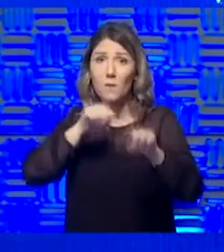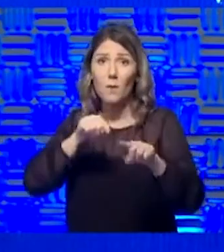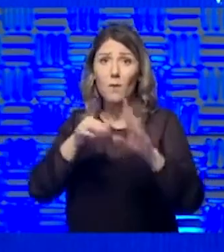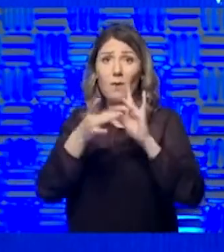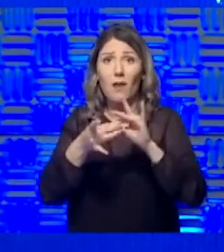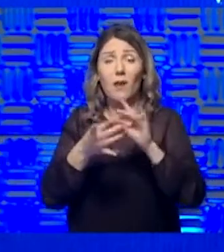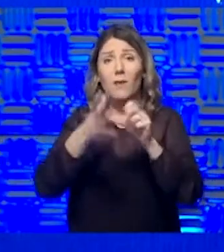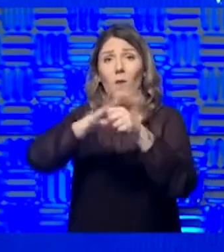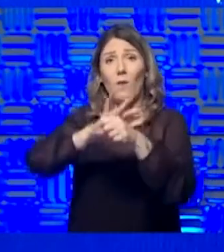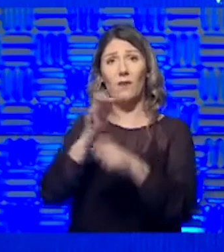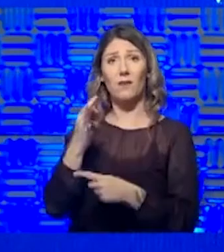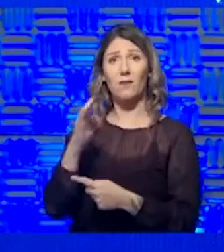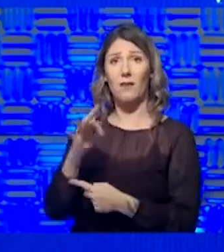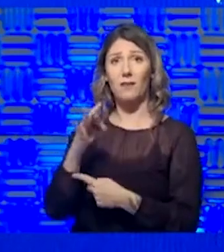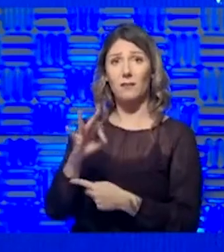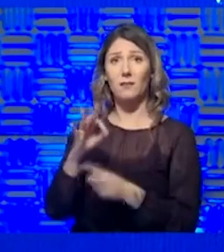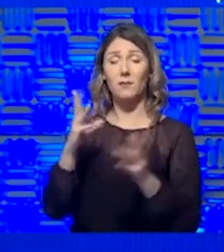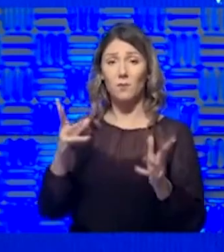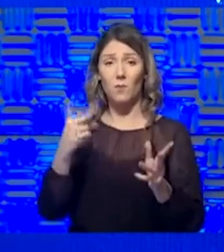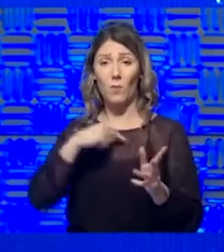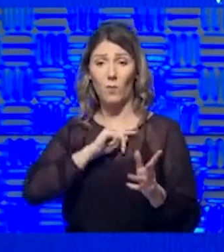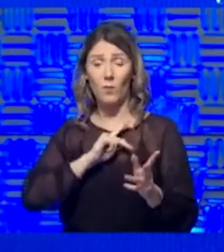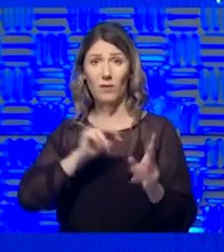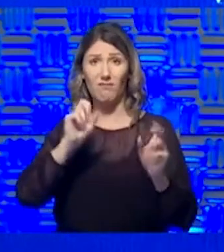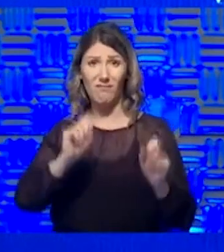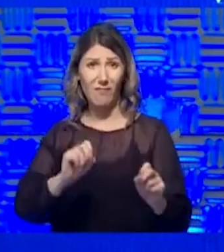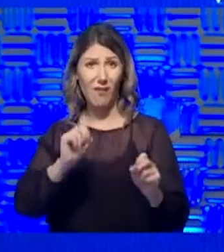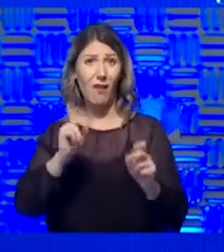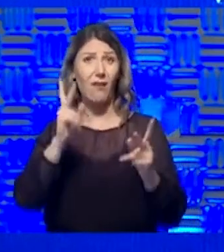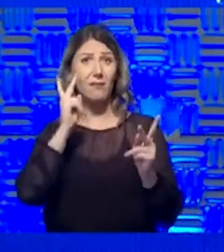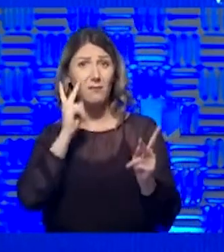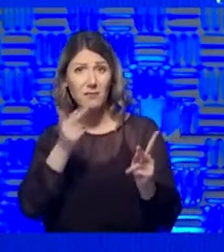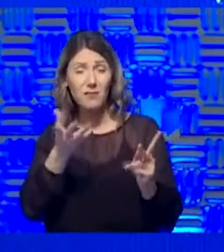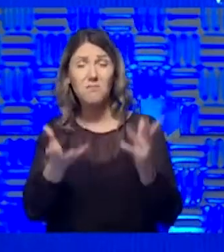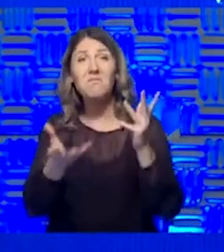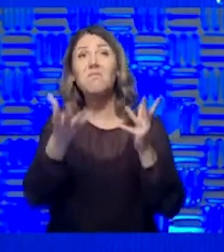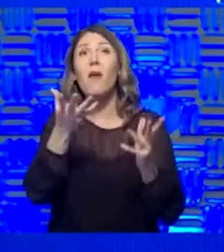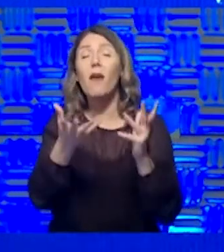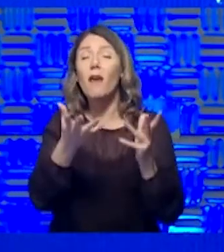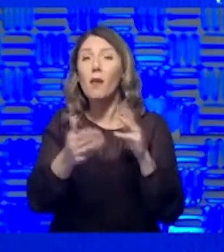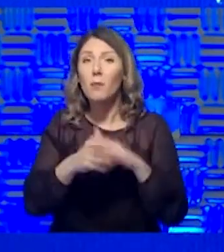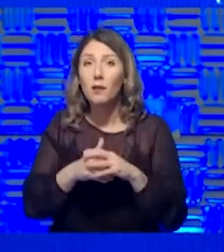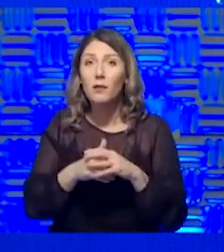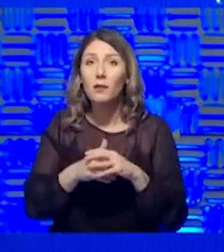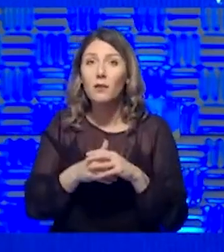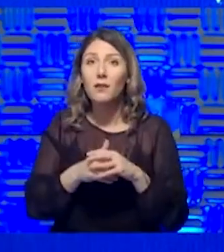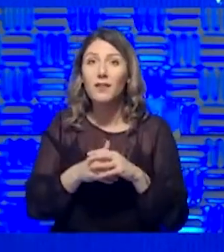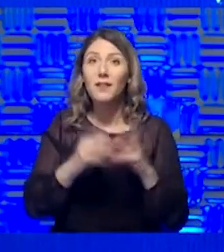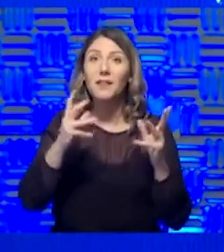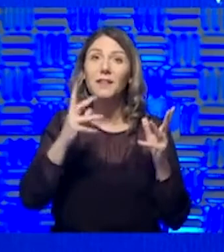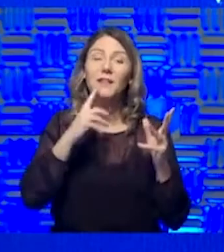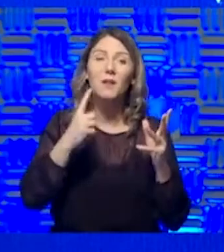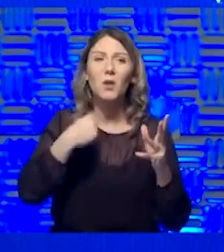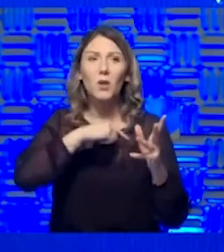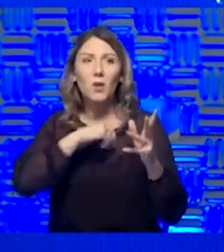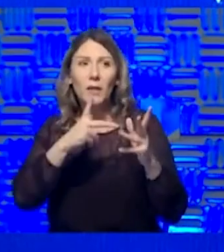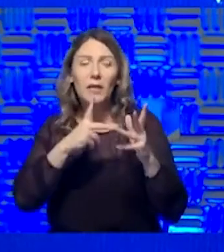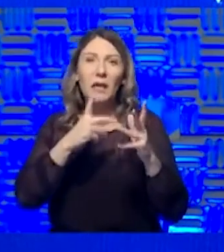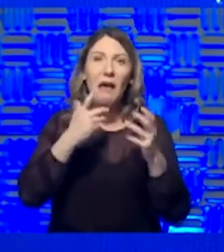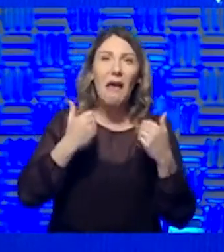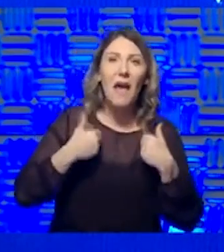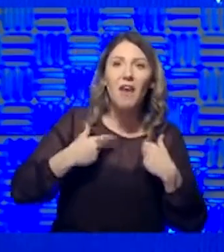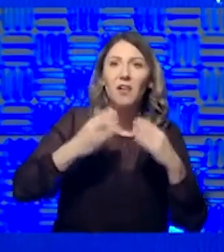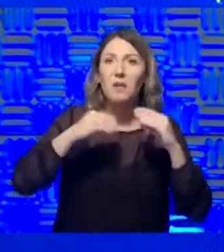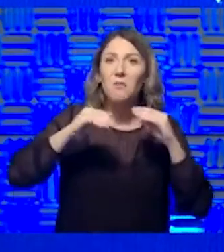But what I think we can see is that maybe, just maybe, the sun's kind of breaking through just a little bit, and